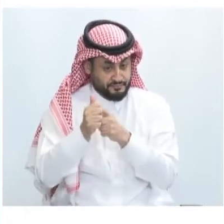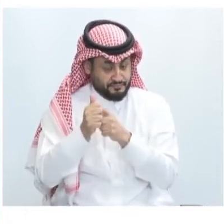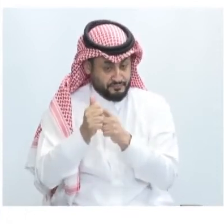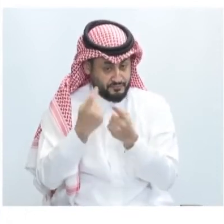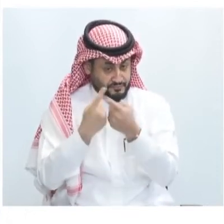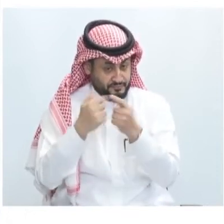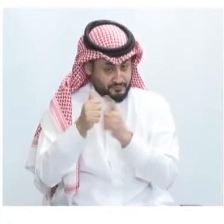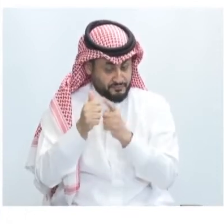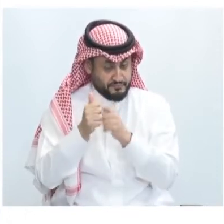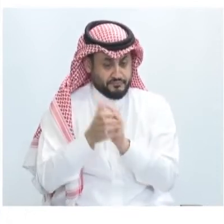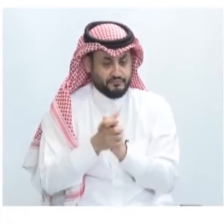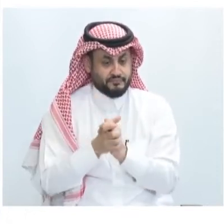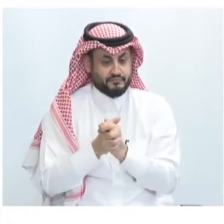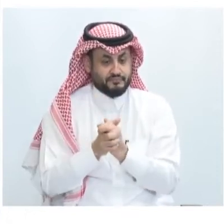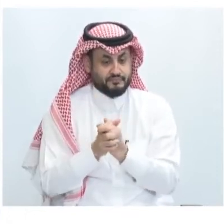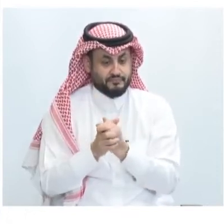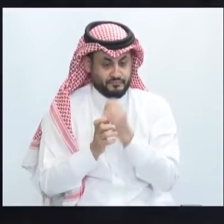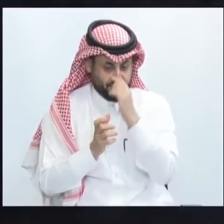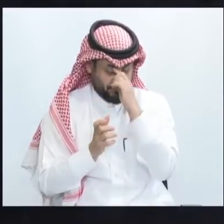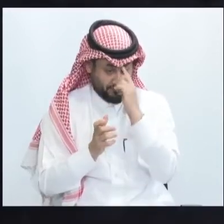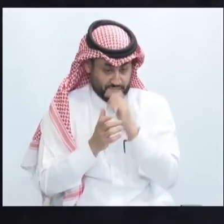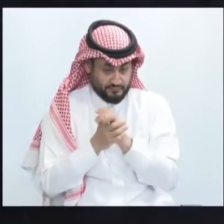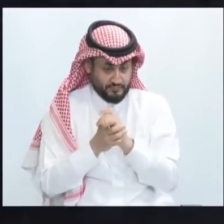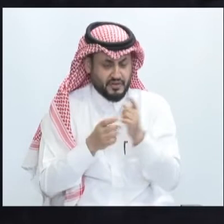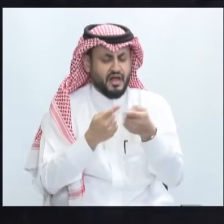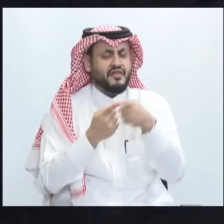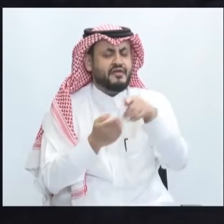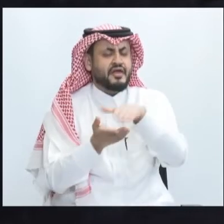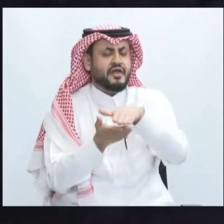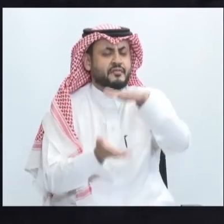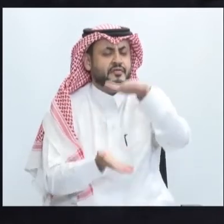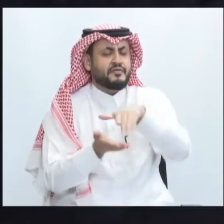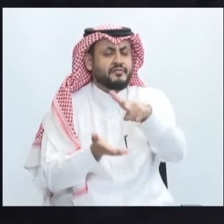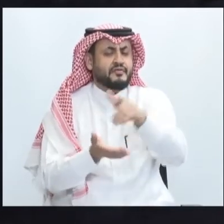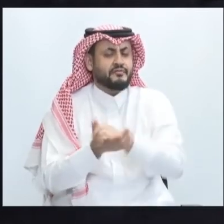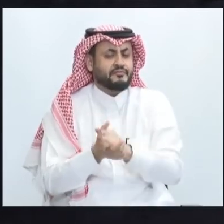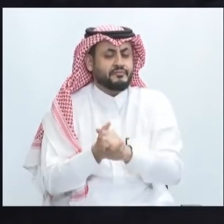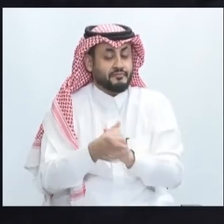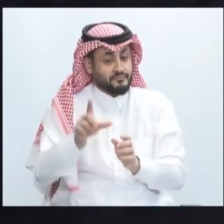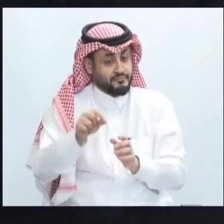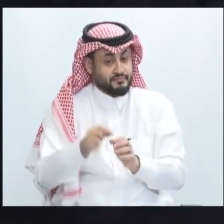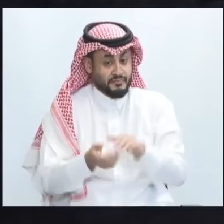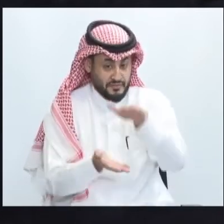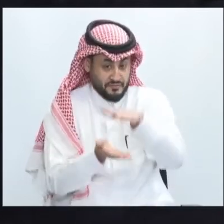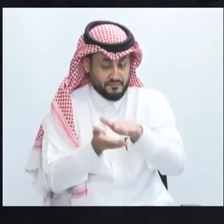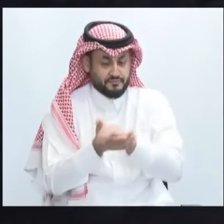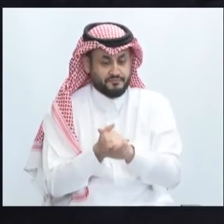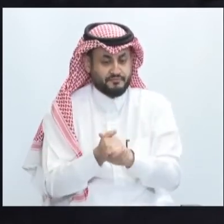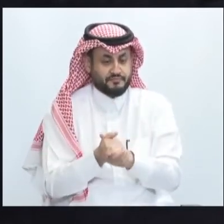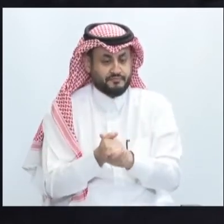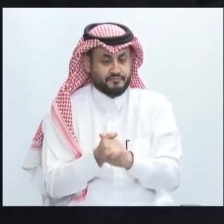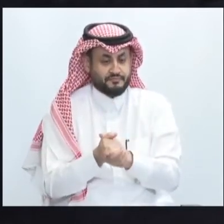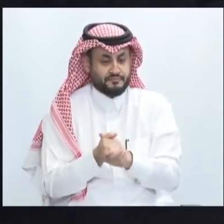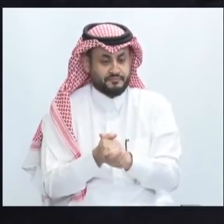a apple. Okay, now, is this capital or small letter? Yes, it is small. Excellent.